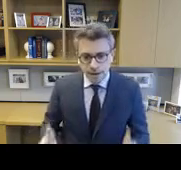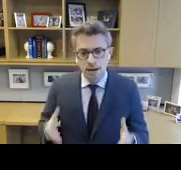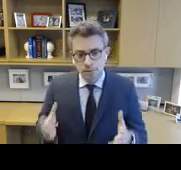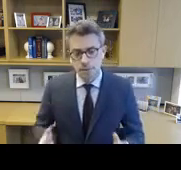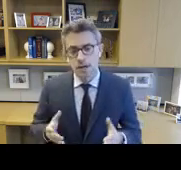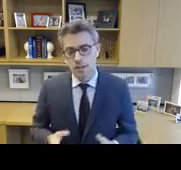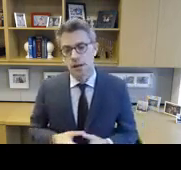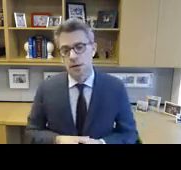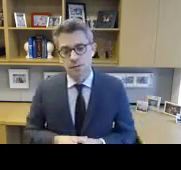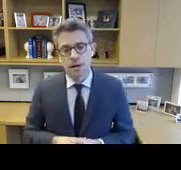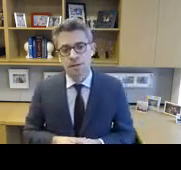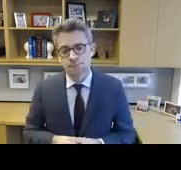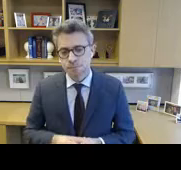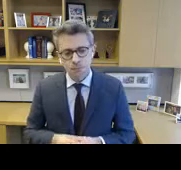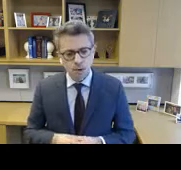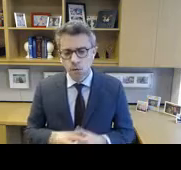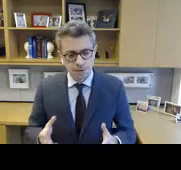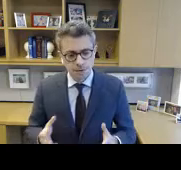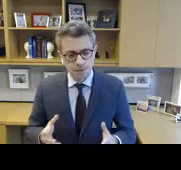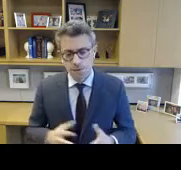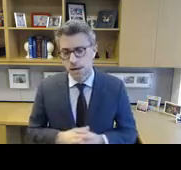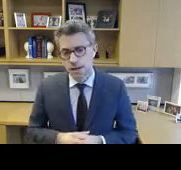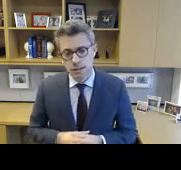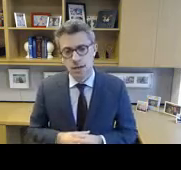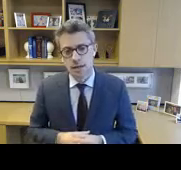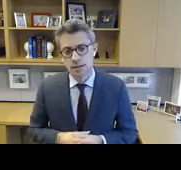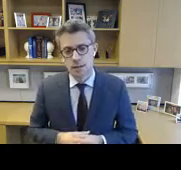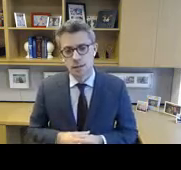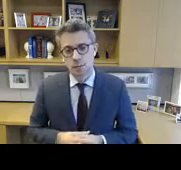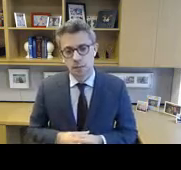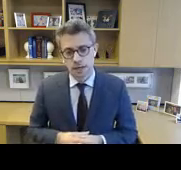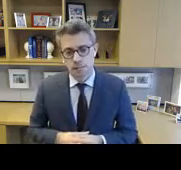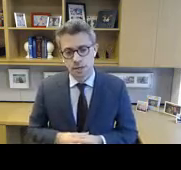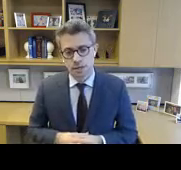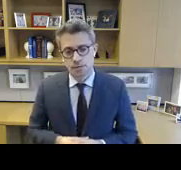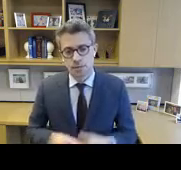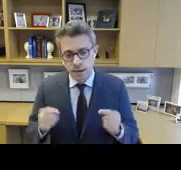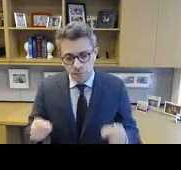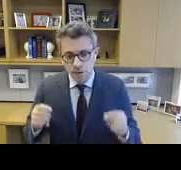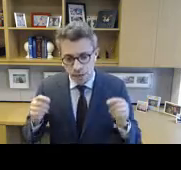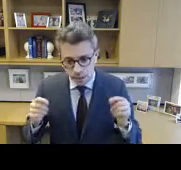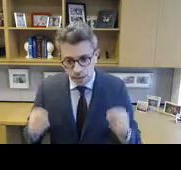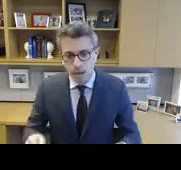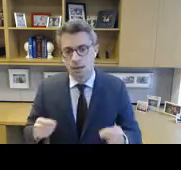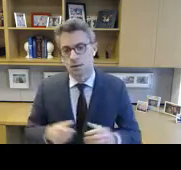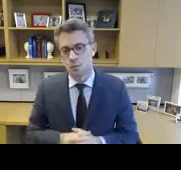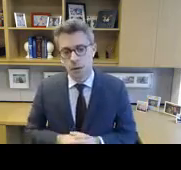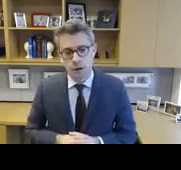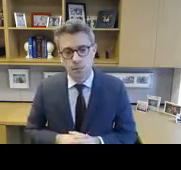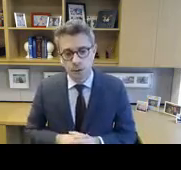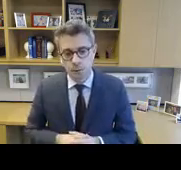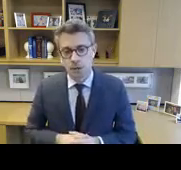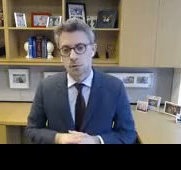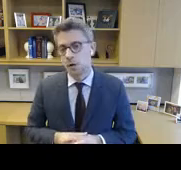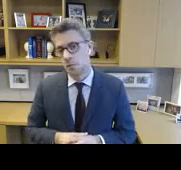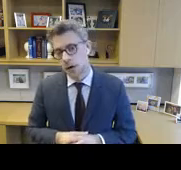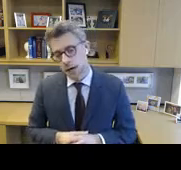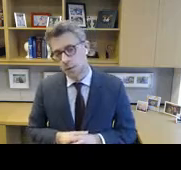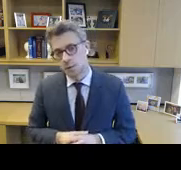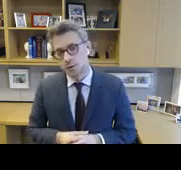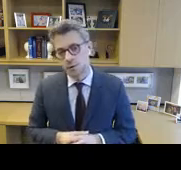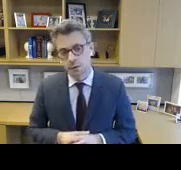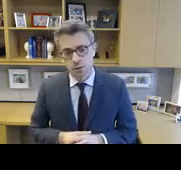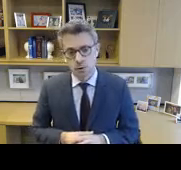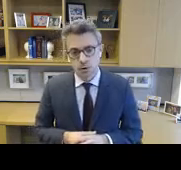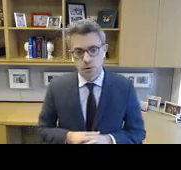can do it. And I can't emphasize enough that really gifts of any size will make a big difference. Every dollar will help NILPI create a